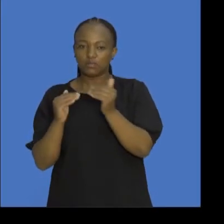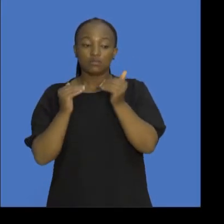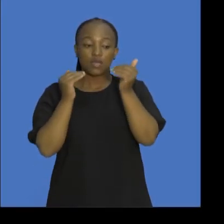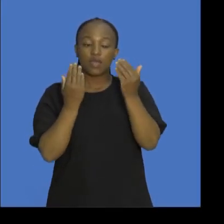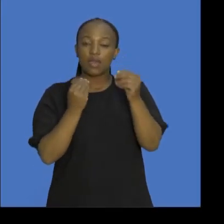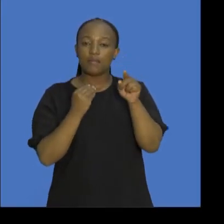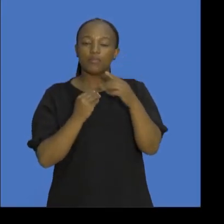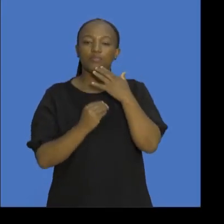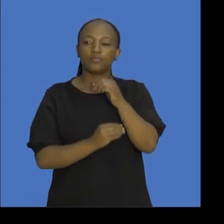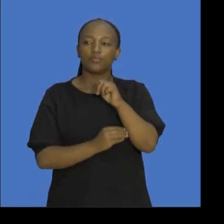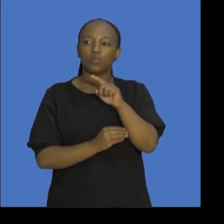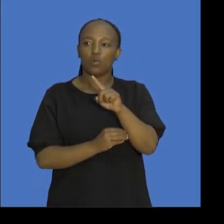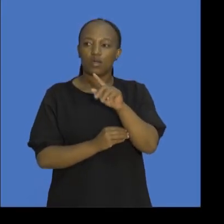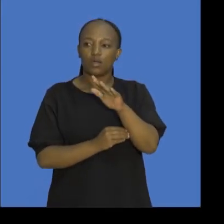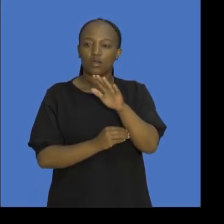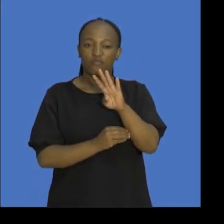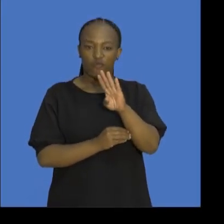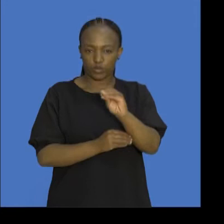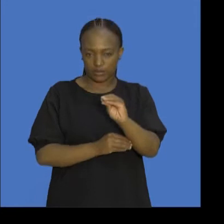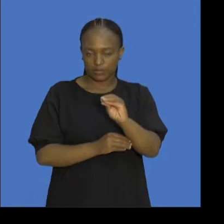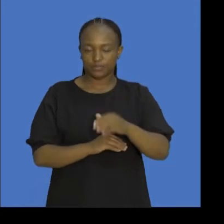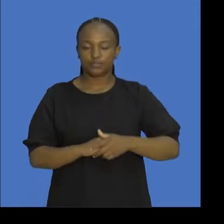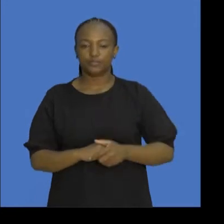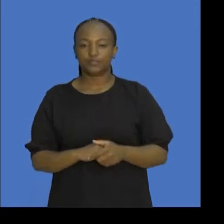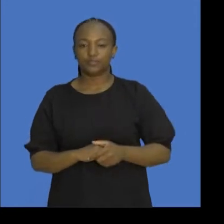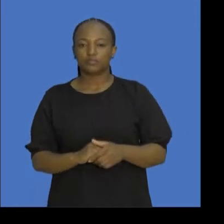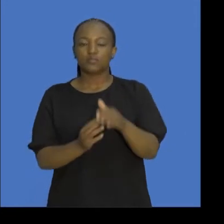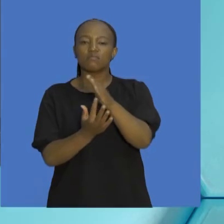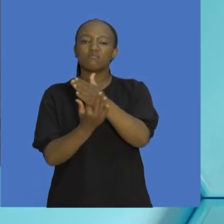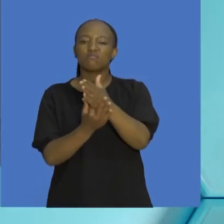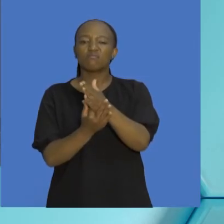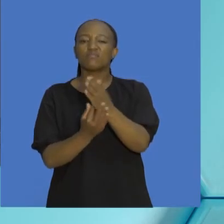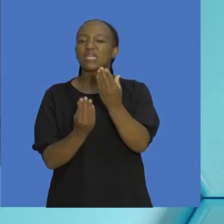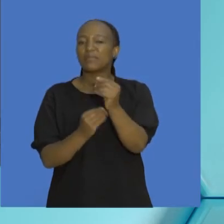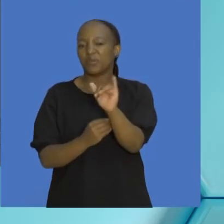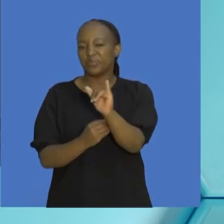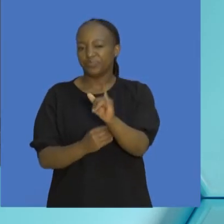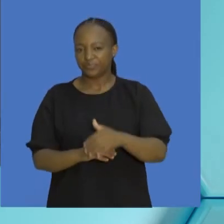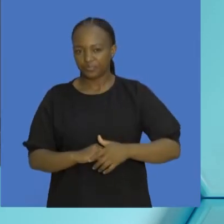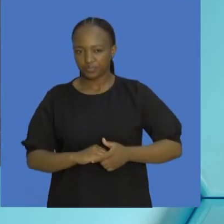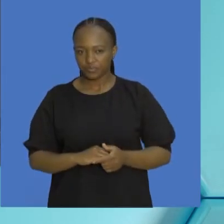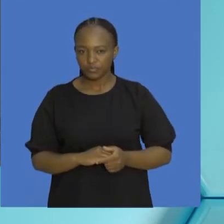is 150. Now, where is the median?